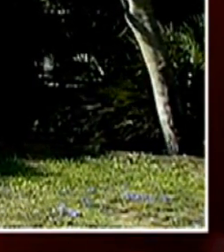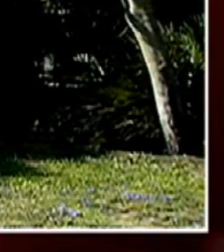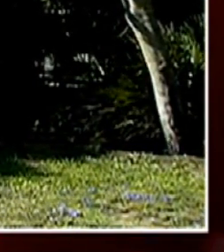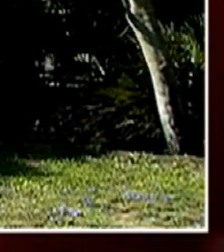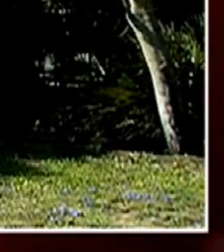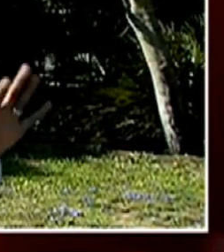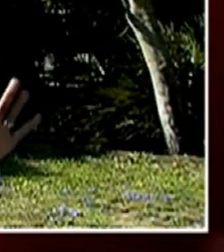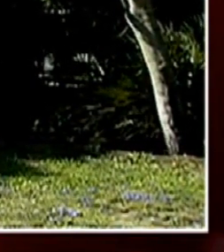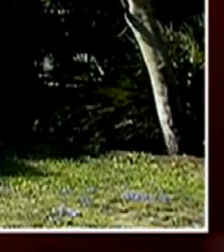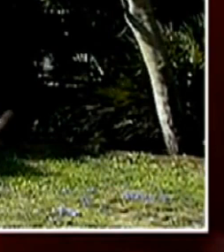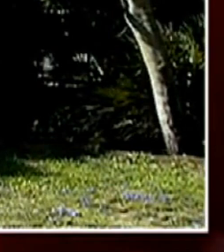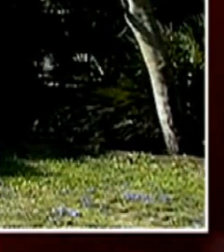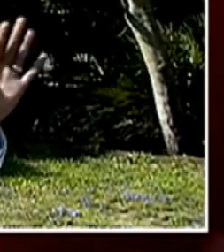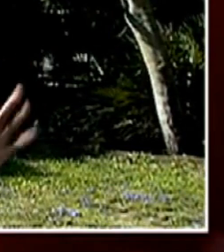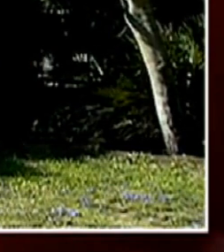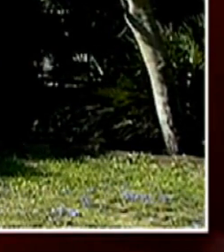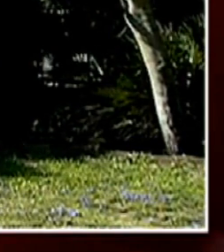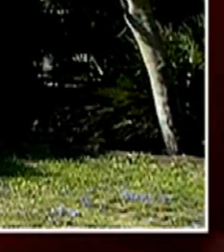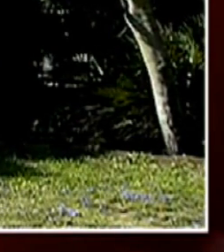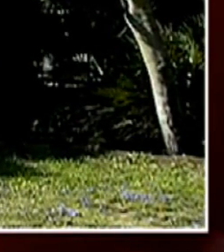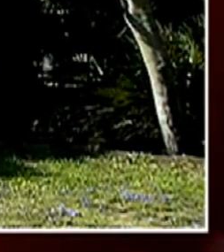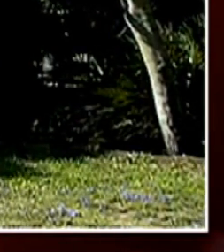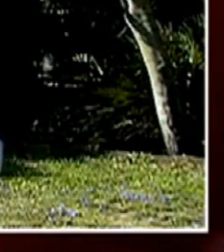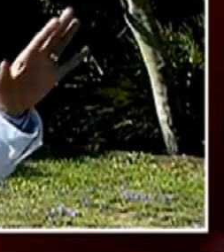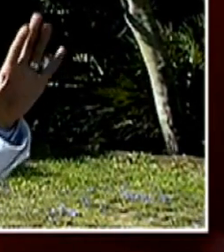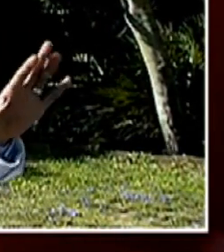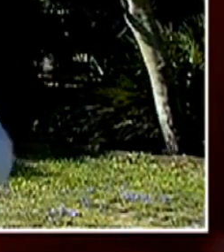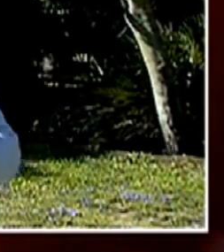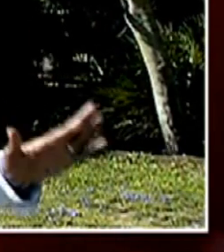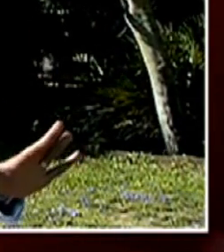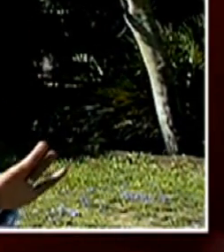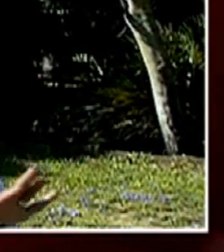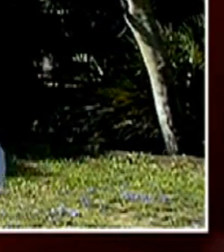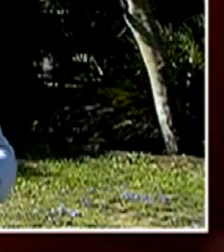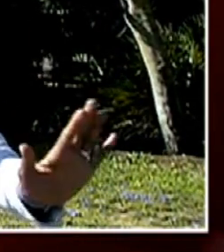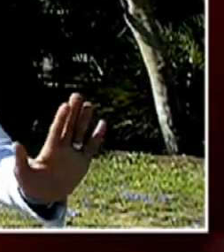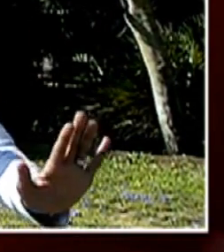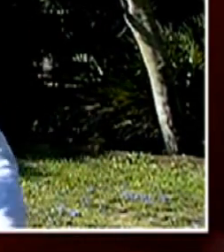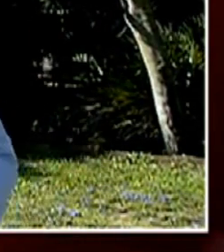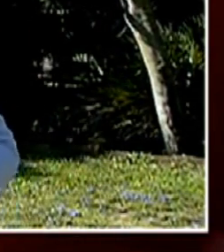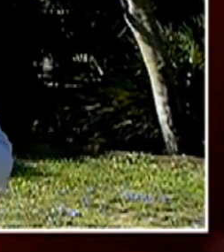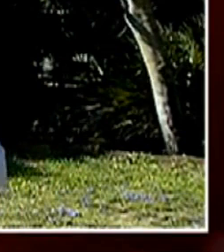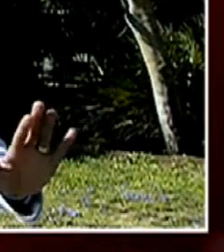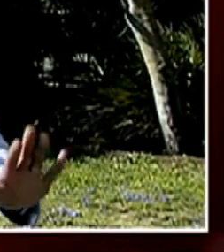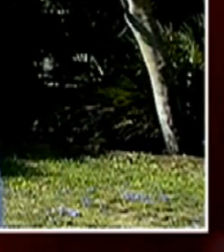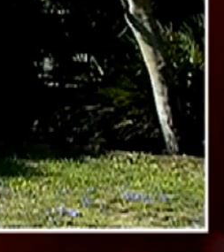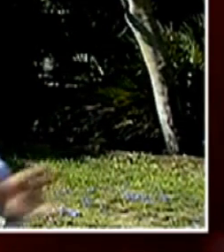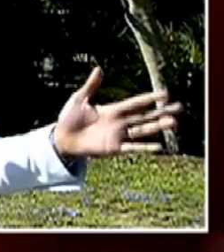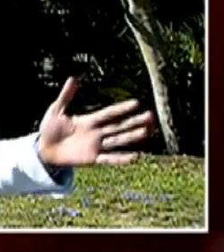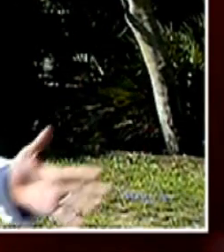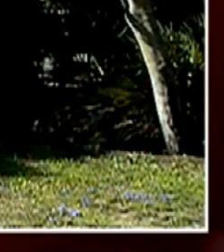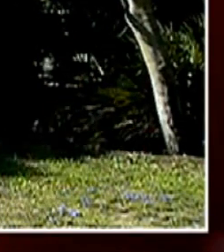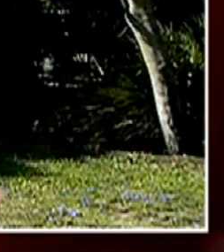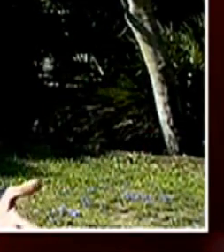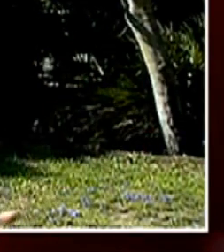This Metro Blend, I can just say there is absolutely no day without drama. On Thursday, it was just going to be a normal day to come into the office and go to my work. And then I